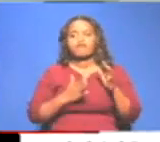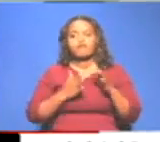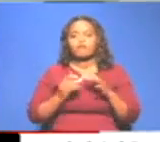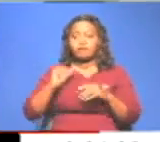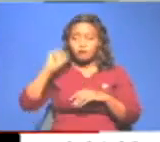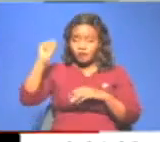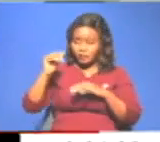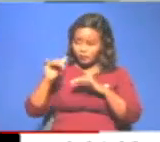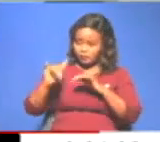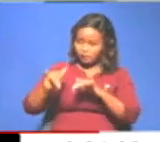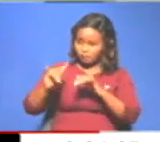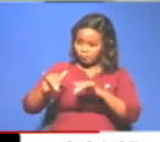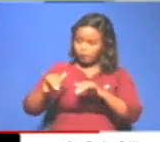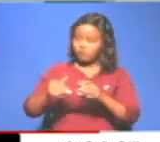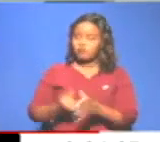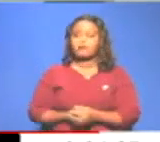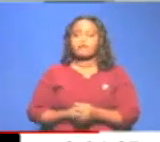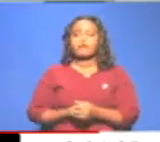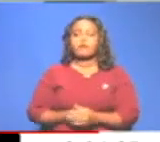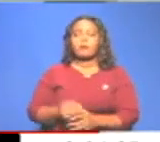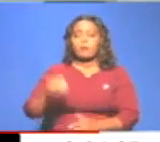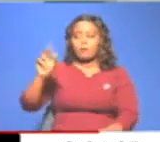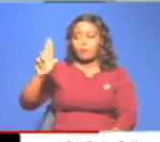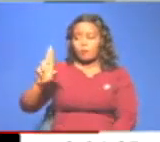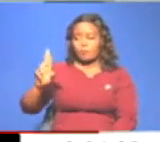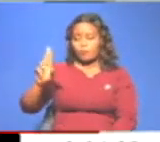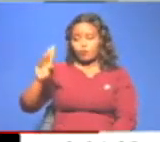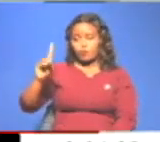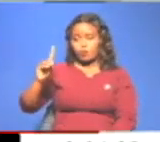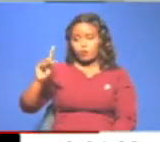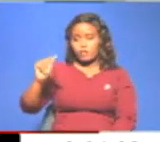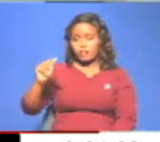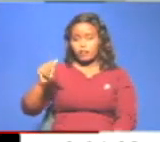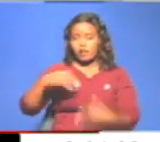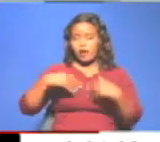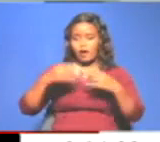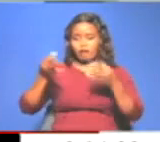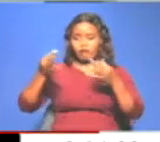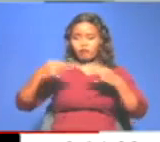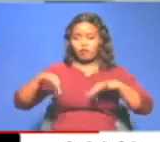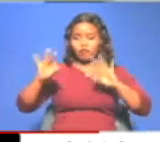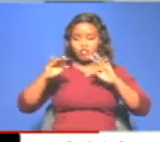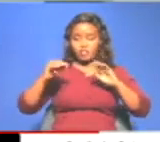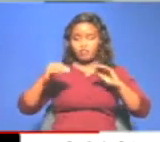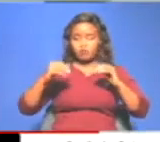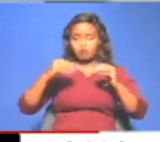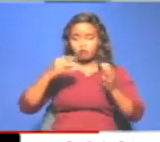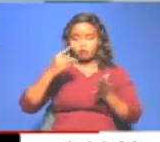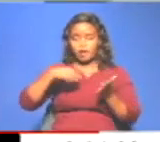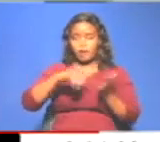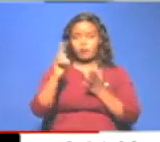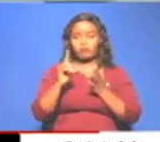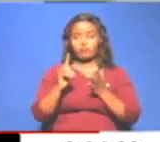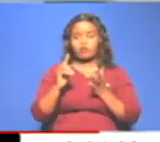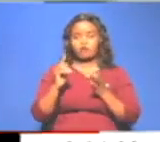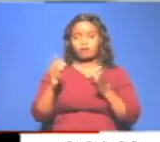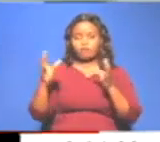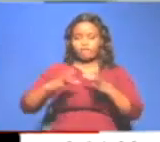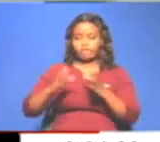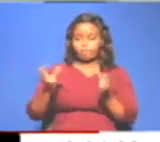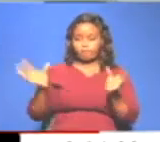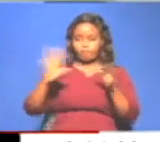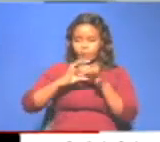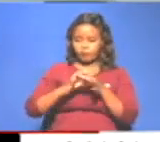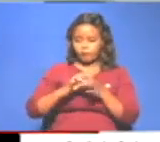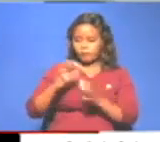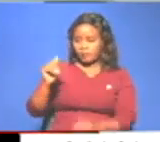The United Democratic Alliance Party has officially endorsed a political pact with Musalia Mudavadi's ANC